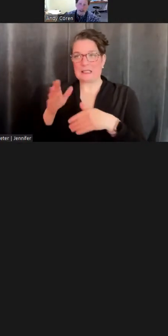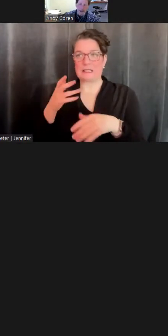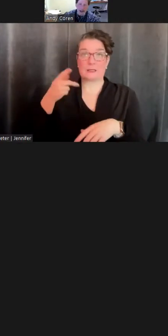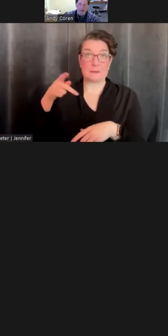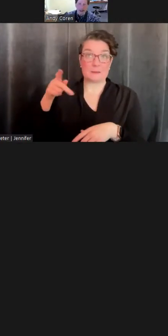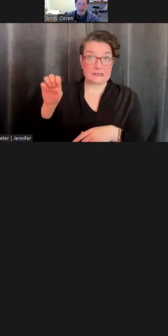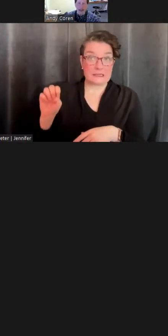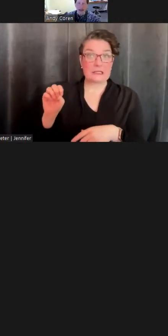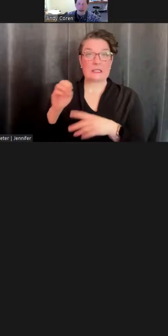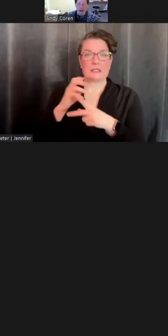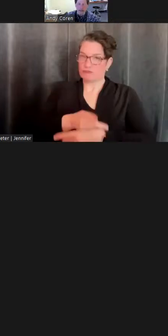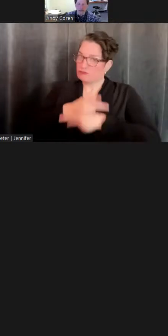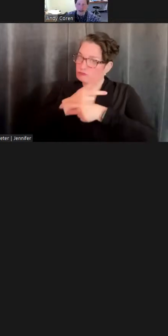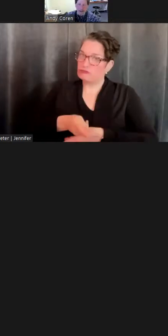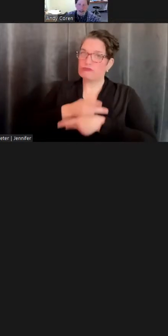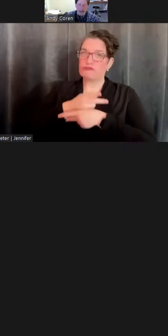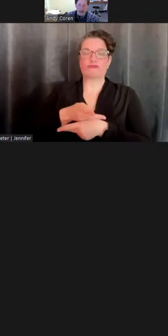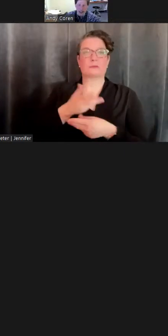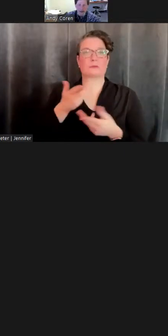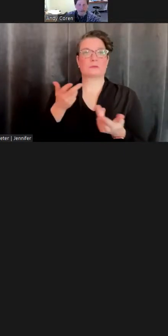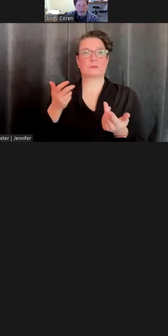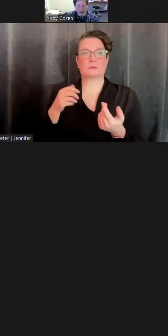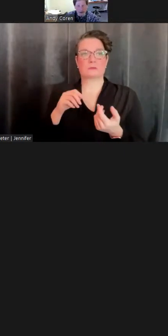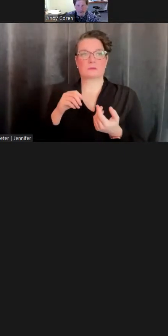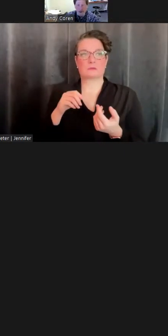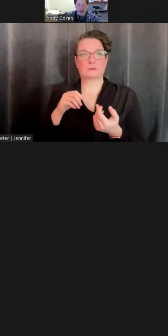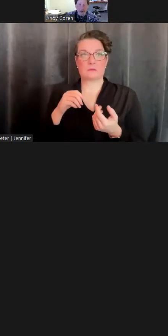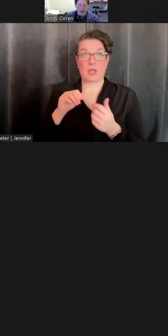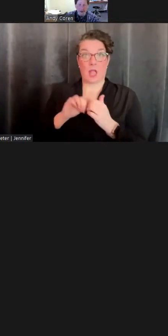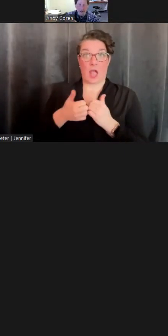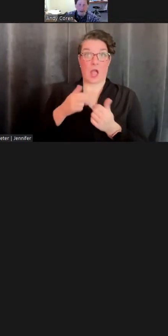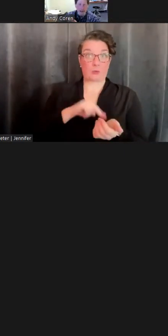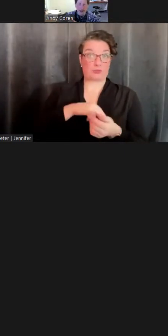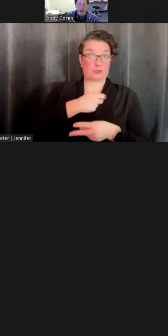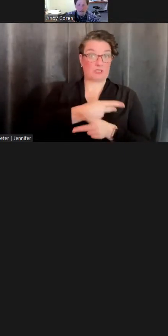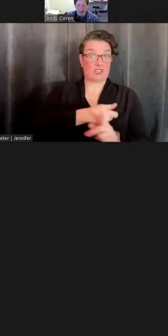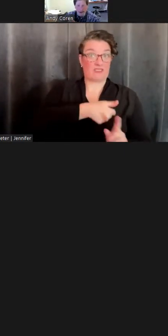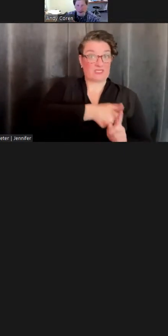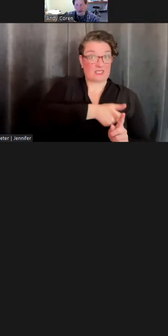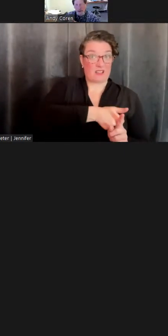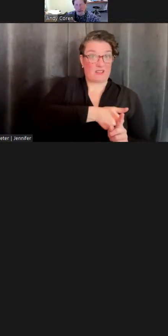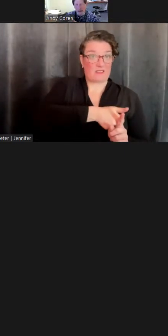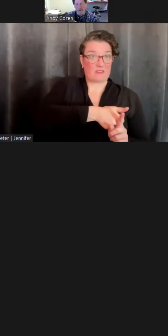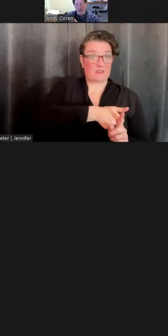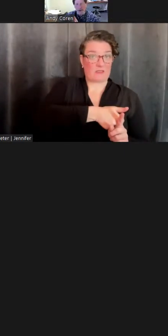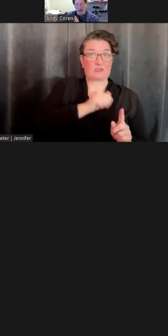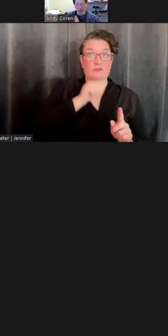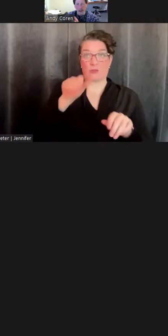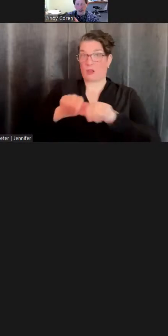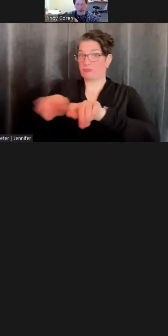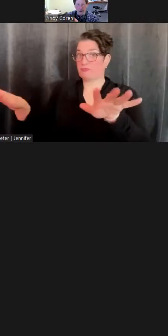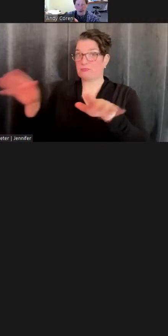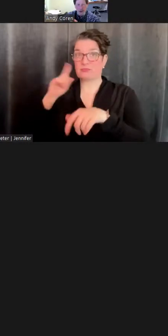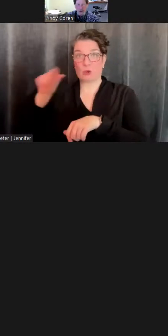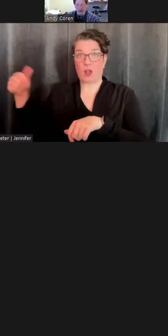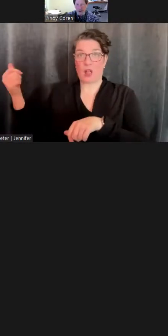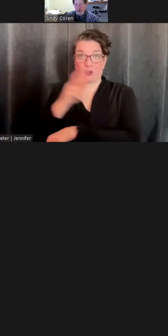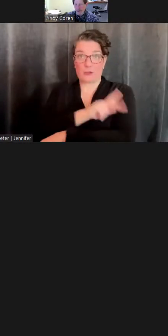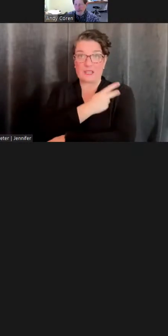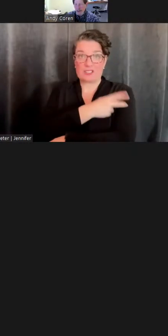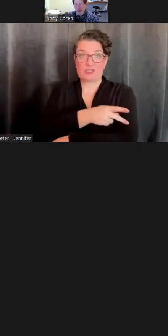equipment, and how they care for themselves, so they don't spread it around to other patients. They only have certain